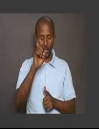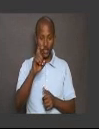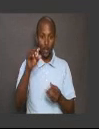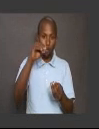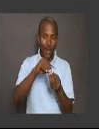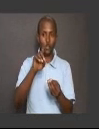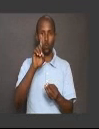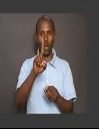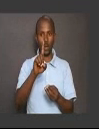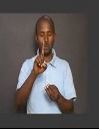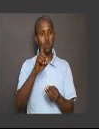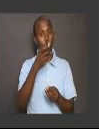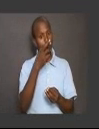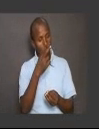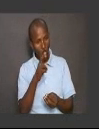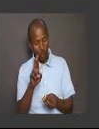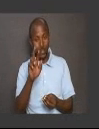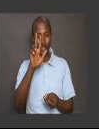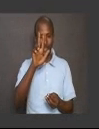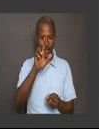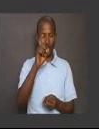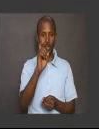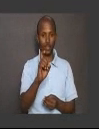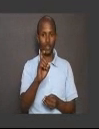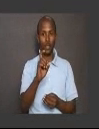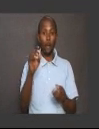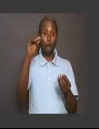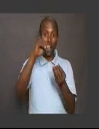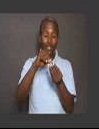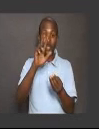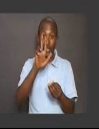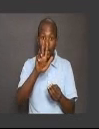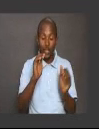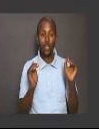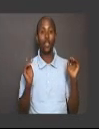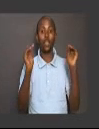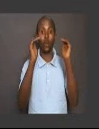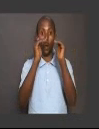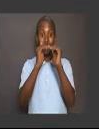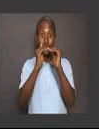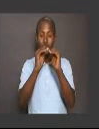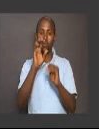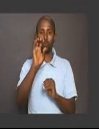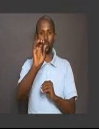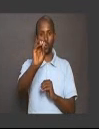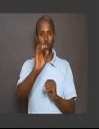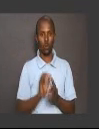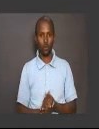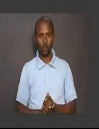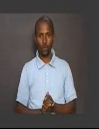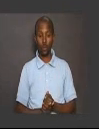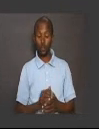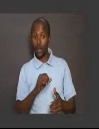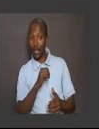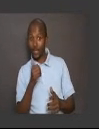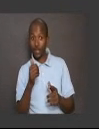either 5x plus 1 or 3x plus 3 must